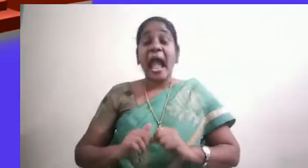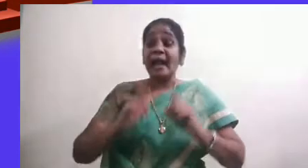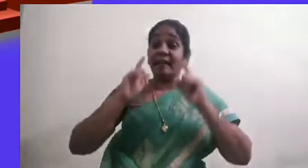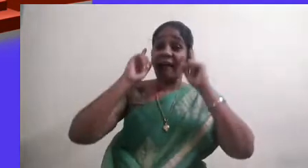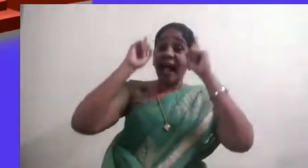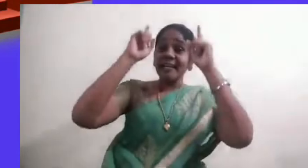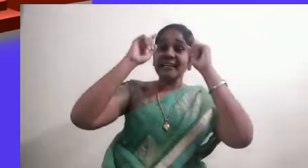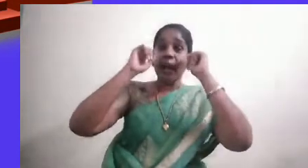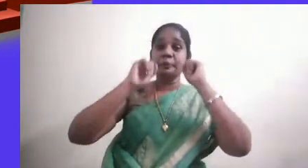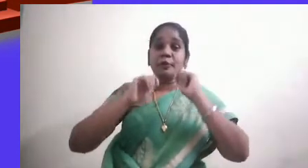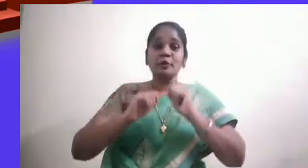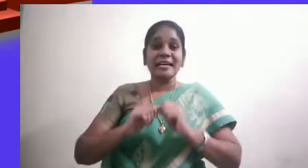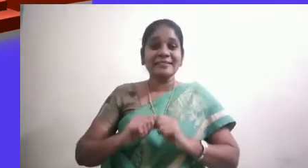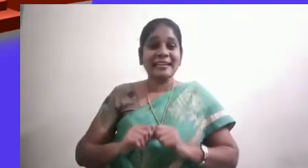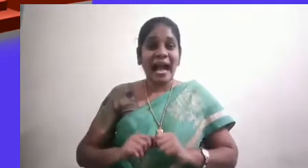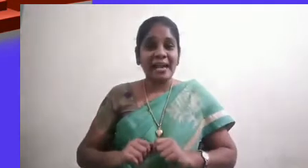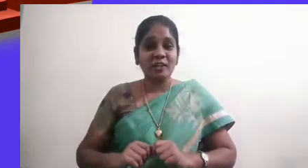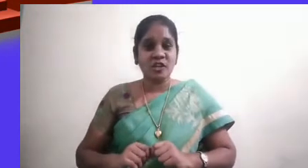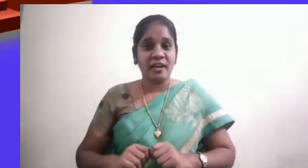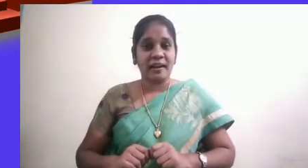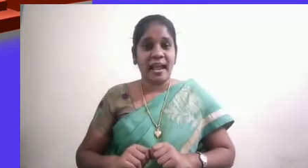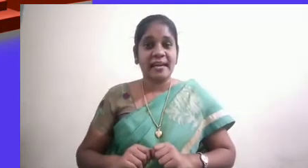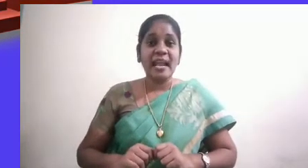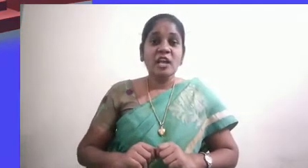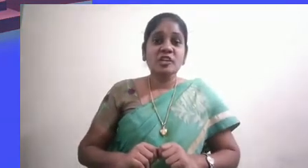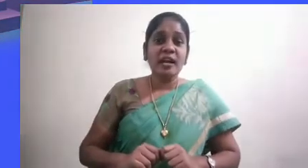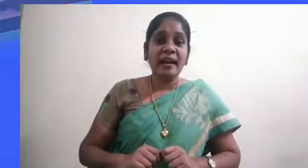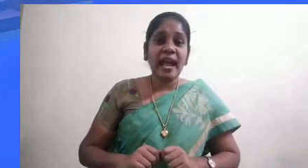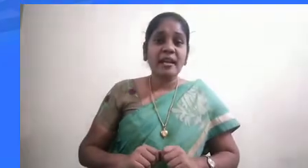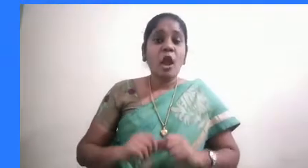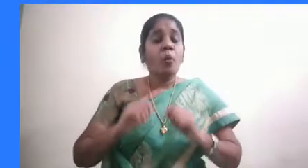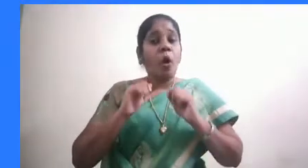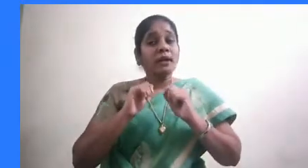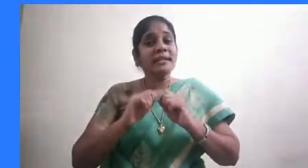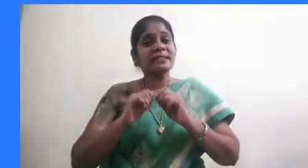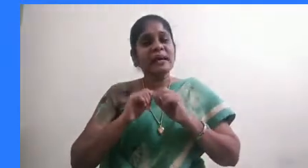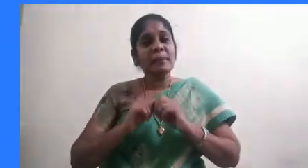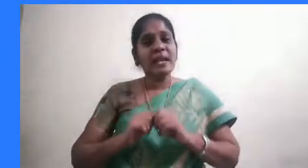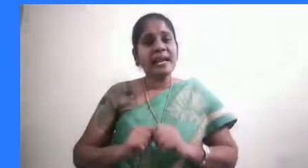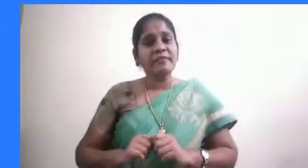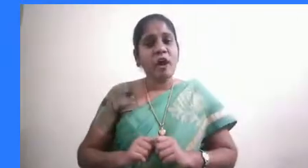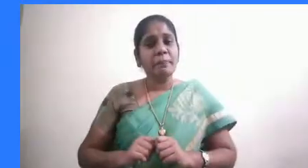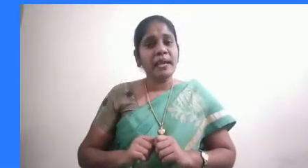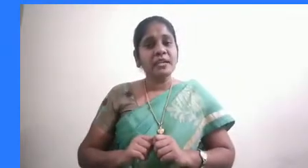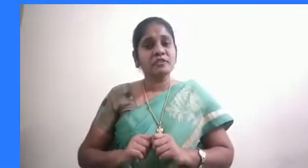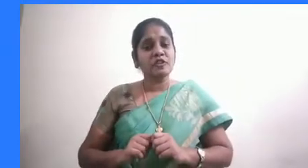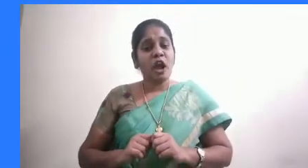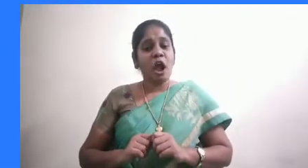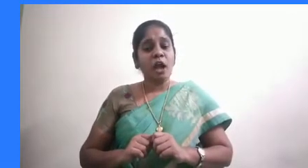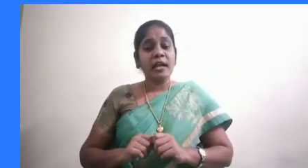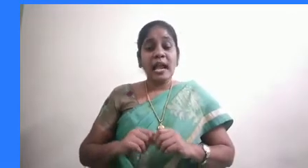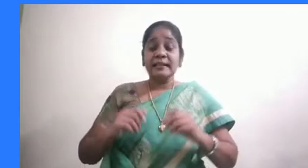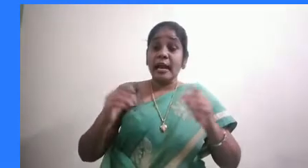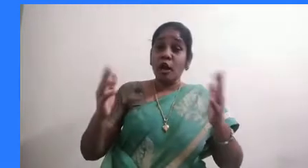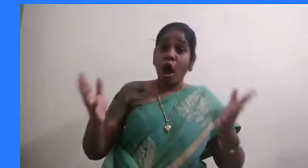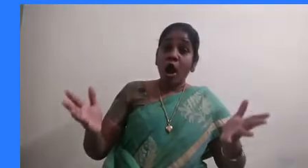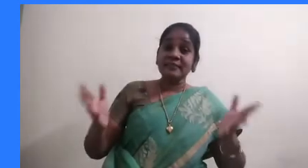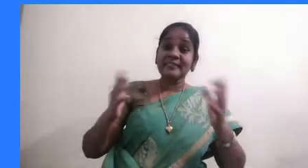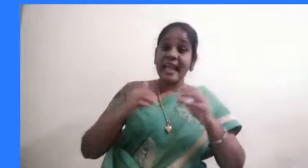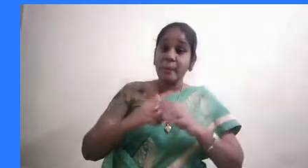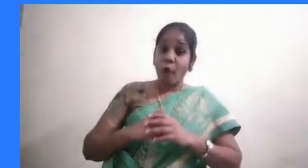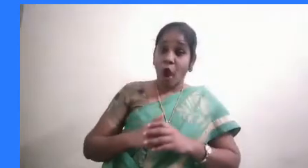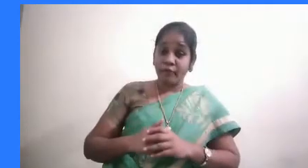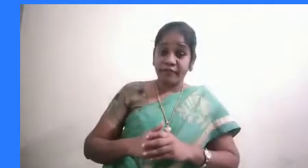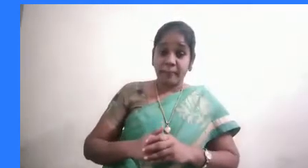house and right up to the sky, children. Children, what is the meaning for beanstalk? The